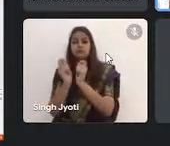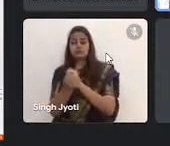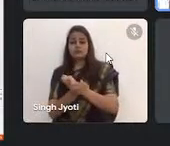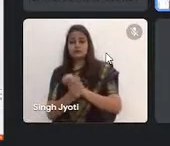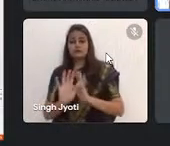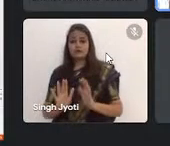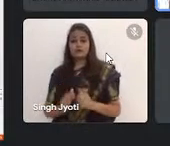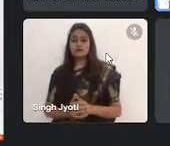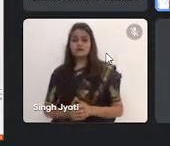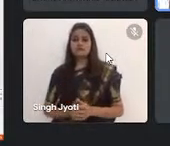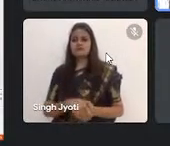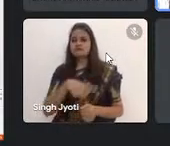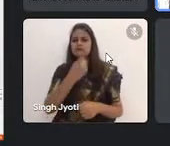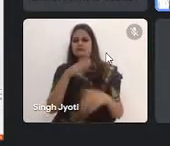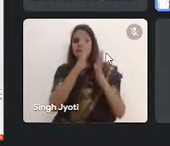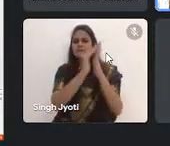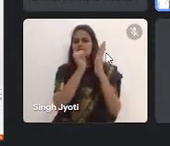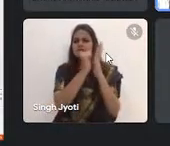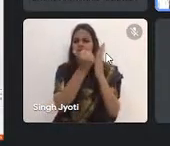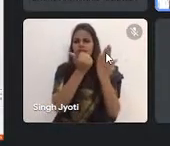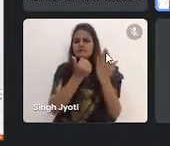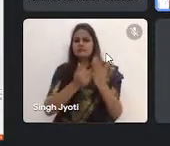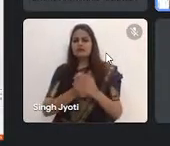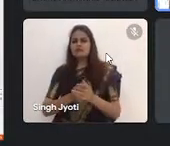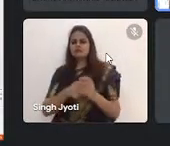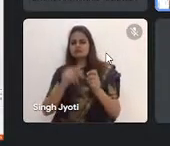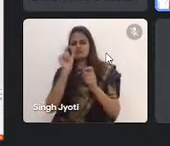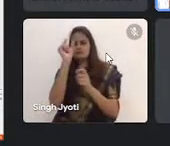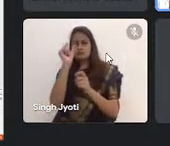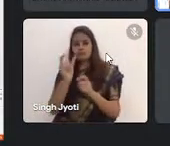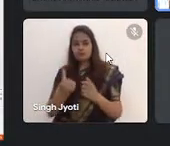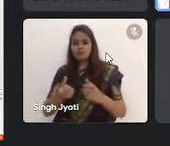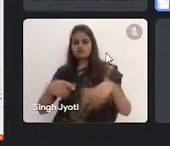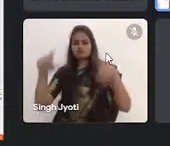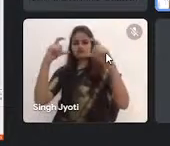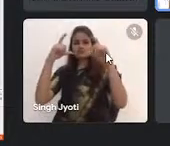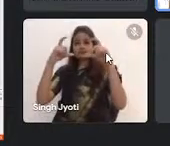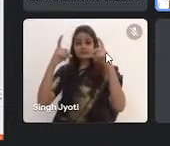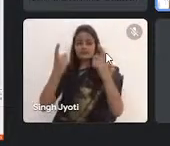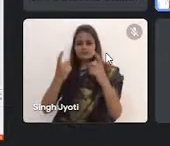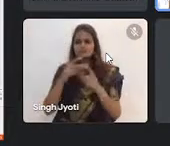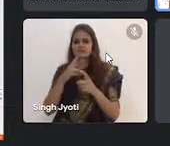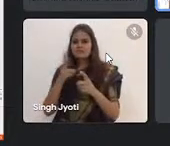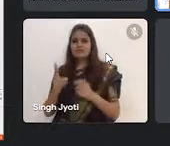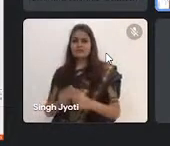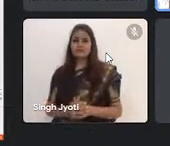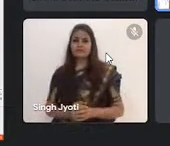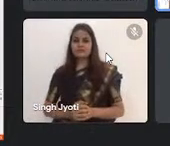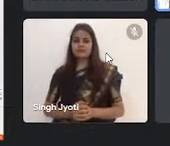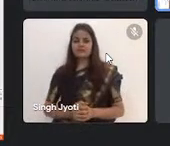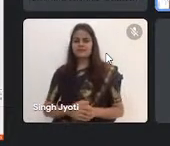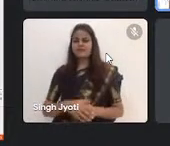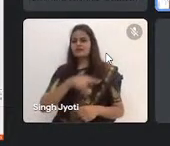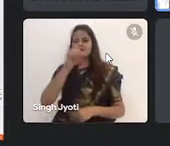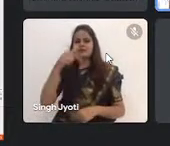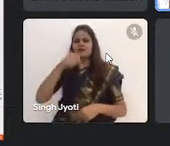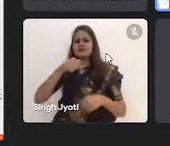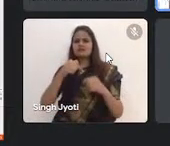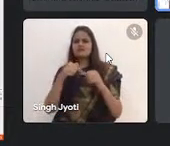written words, and pictures are different, and pictures the most different because they're not linguistic at all.